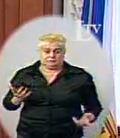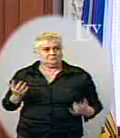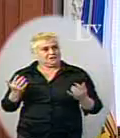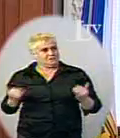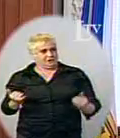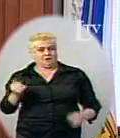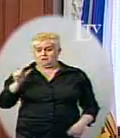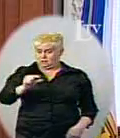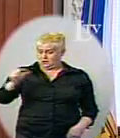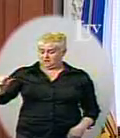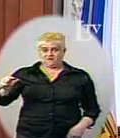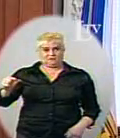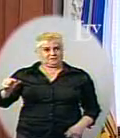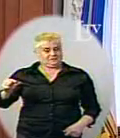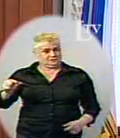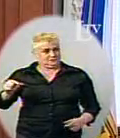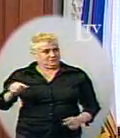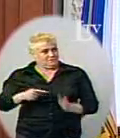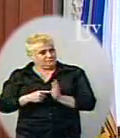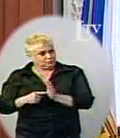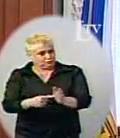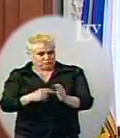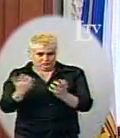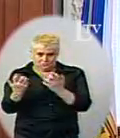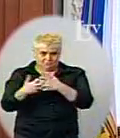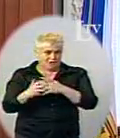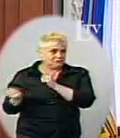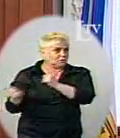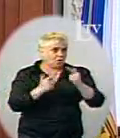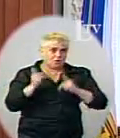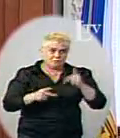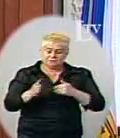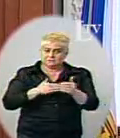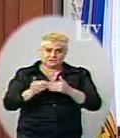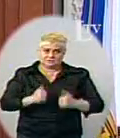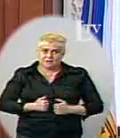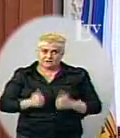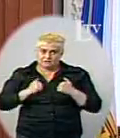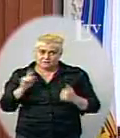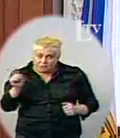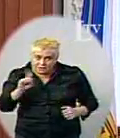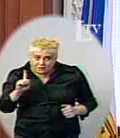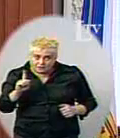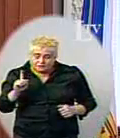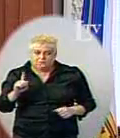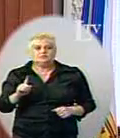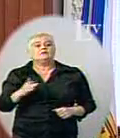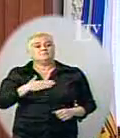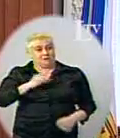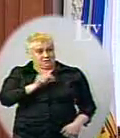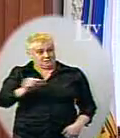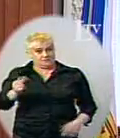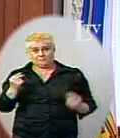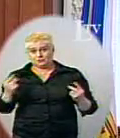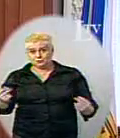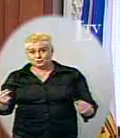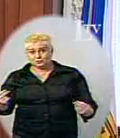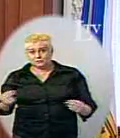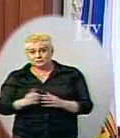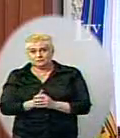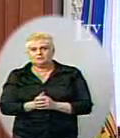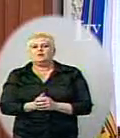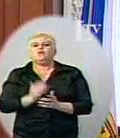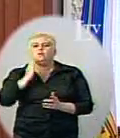provincial departments and agencies serve all of the people, regardless of location, my government will seek